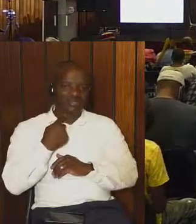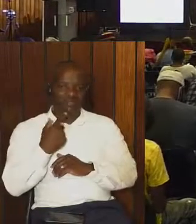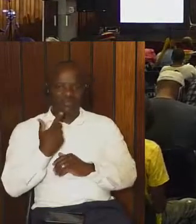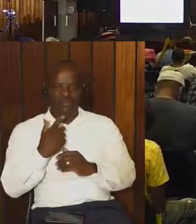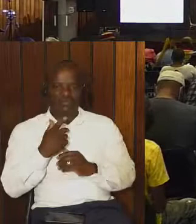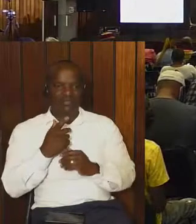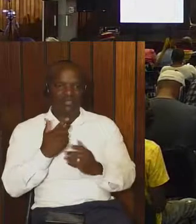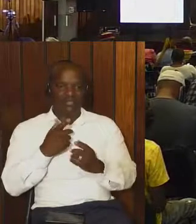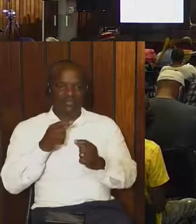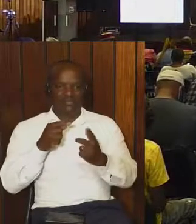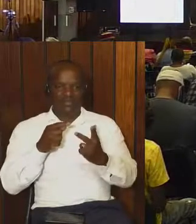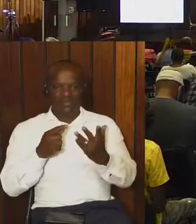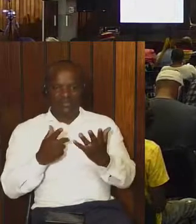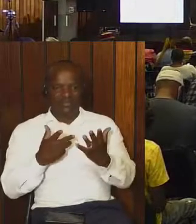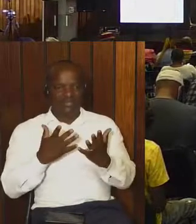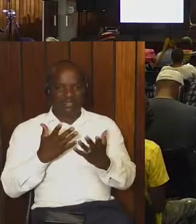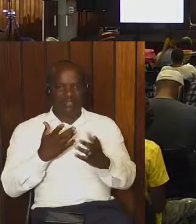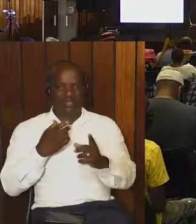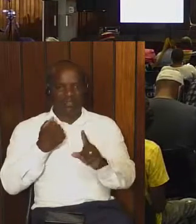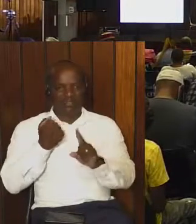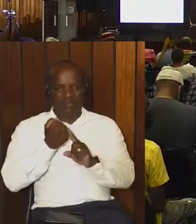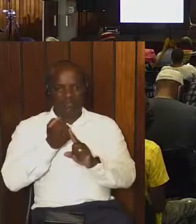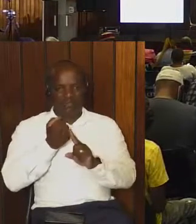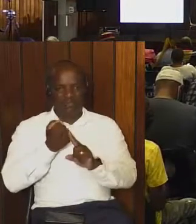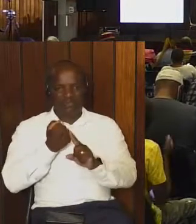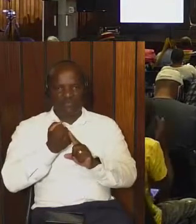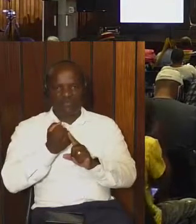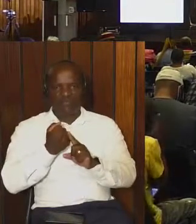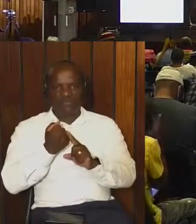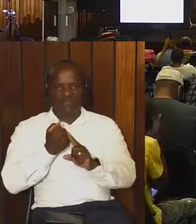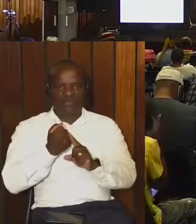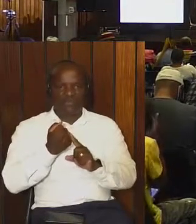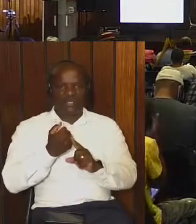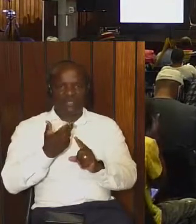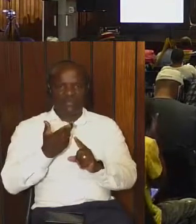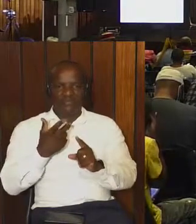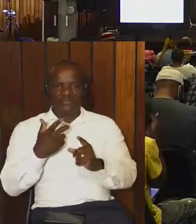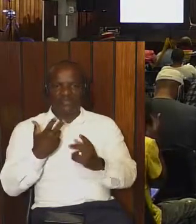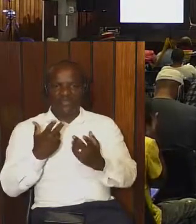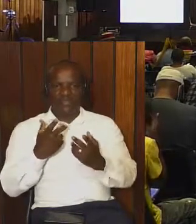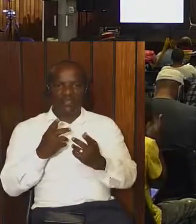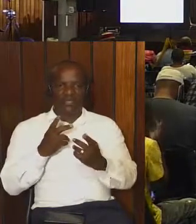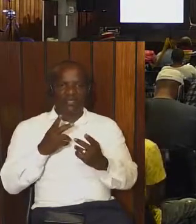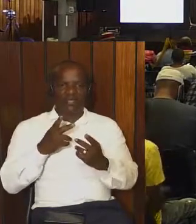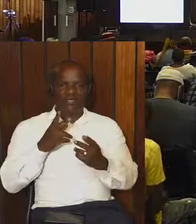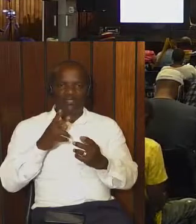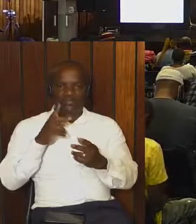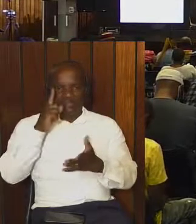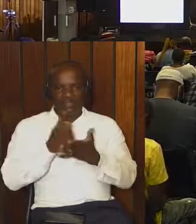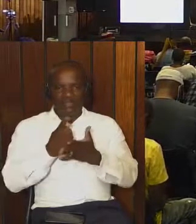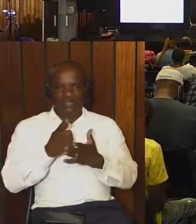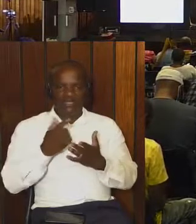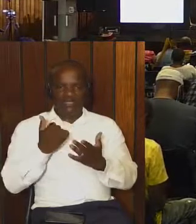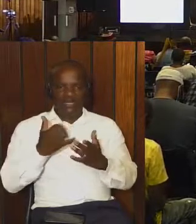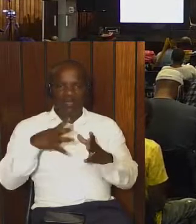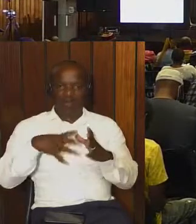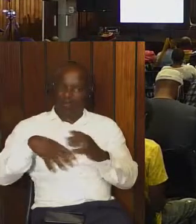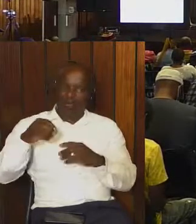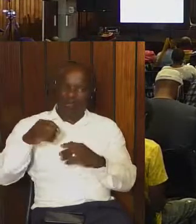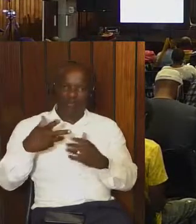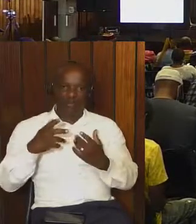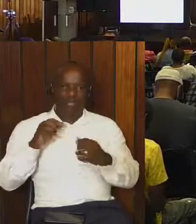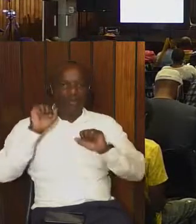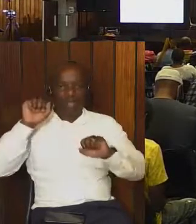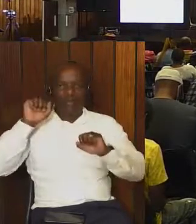re tjena. Ra ba lwantsha batho ba Modimo. Ene ba tena ba re ba le allocationeng ba ya ditoropong ba tseba hore re a matcha re